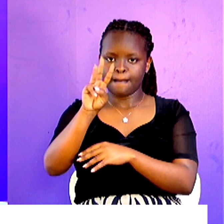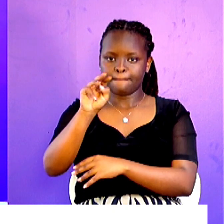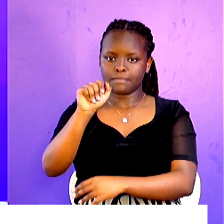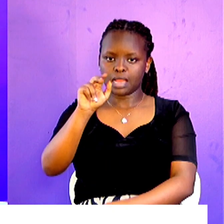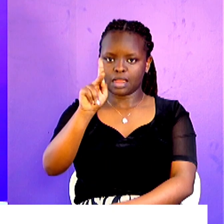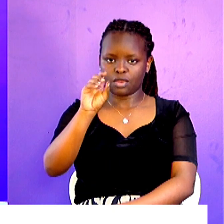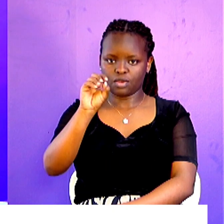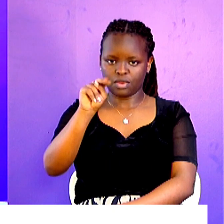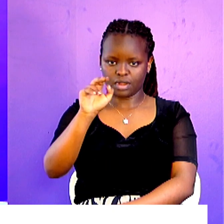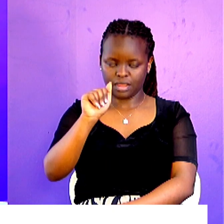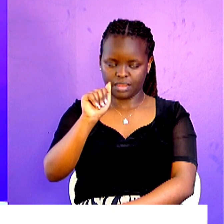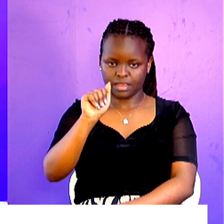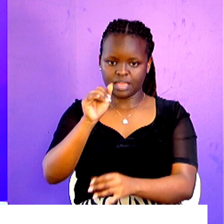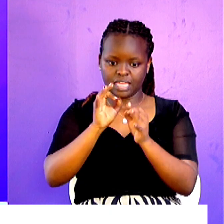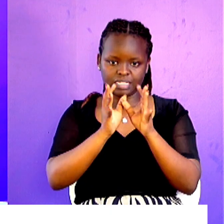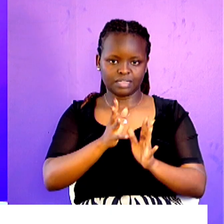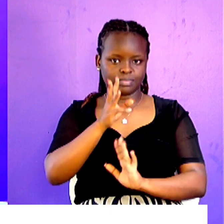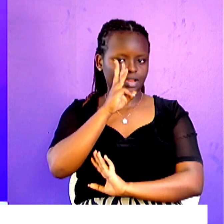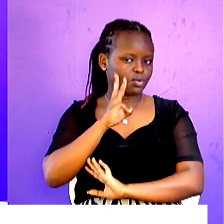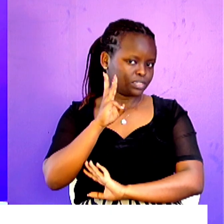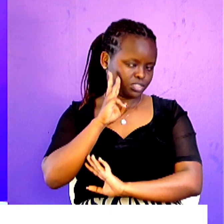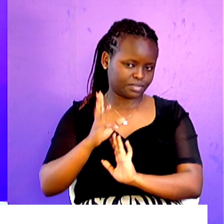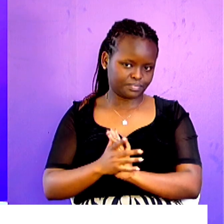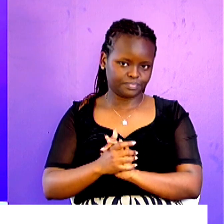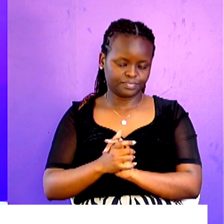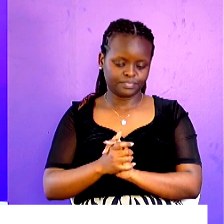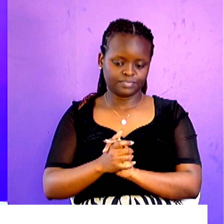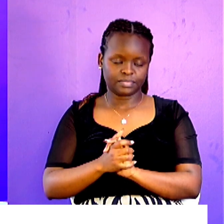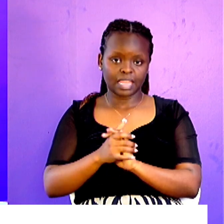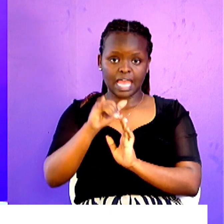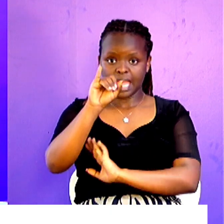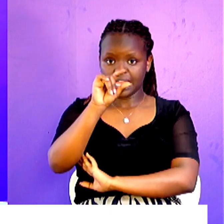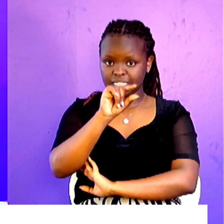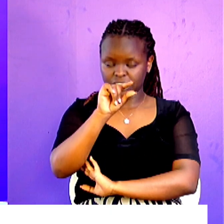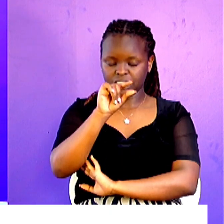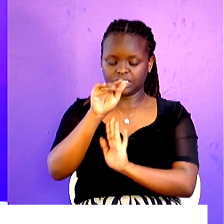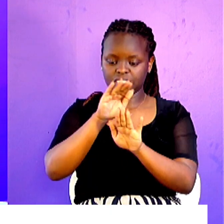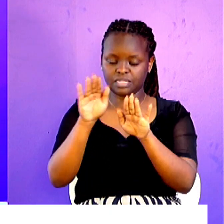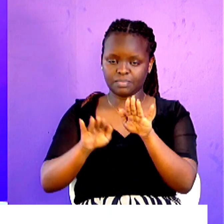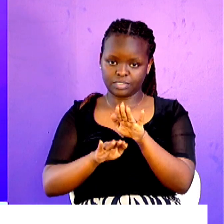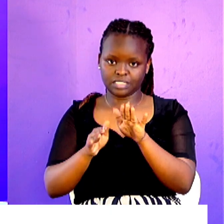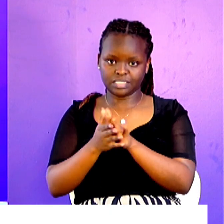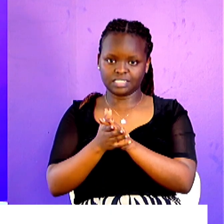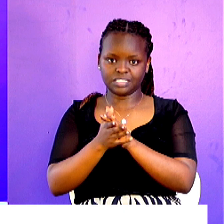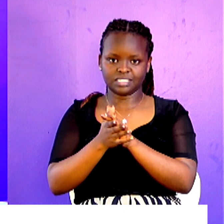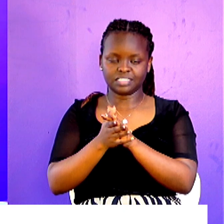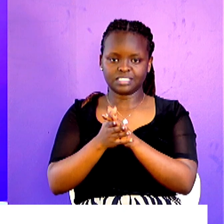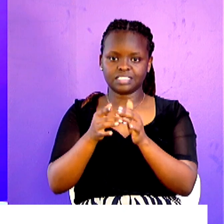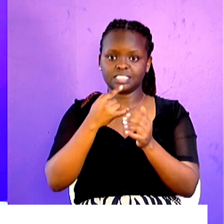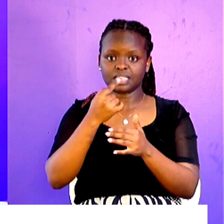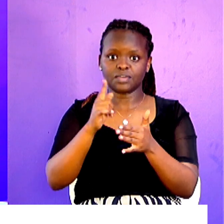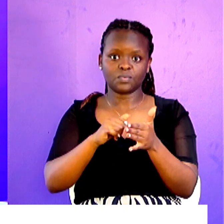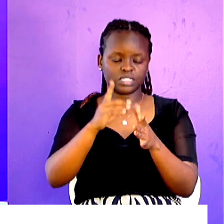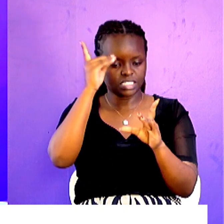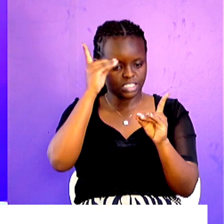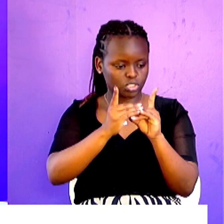Wanja. The Deputy Inspector General of Police, Eliud Lagat, through his lawyer Cecil Miller, is arguing that the